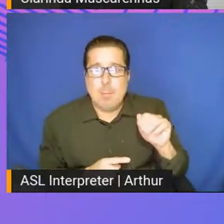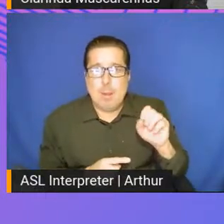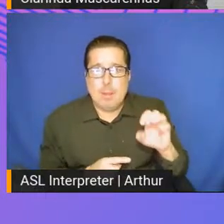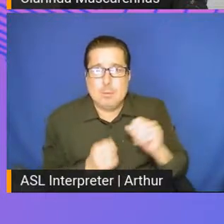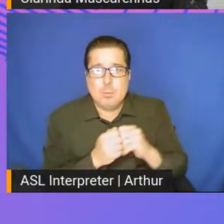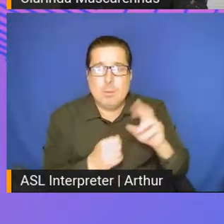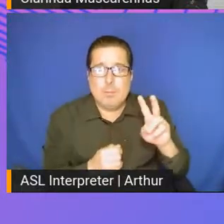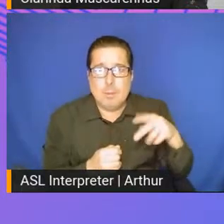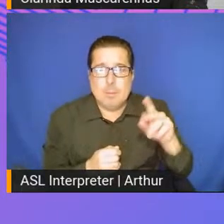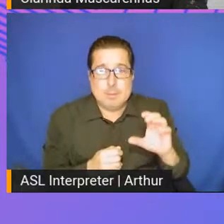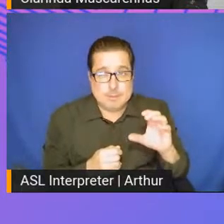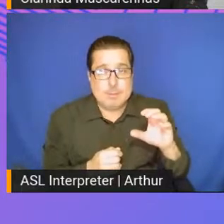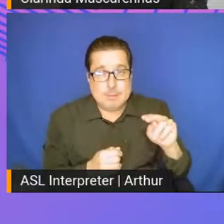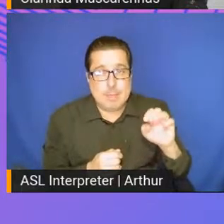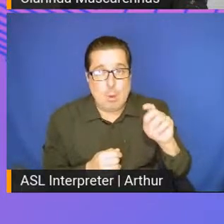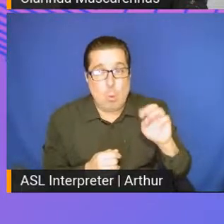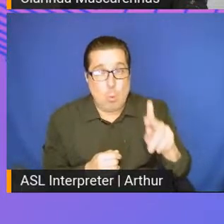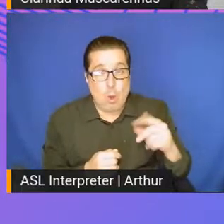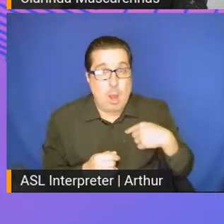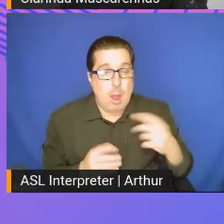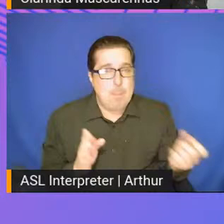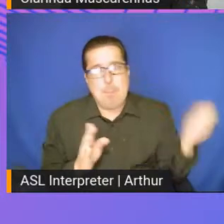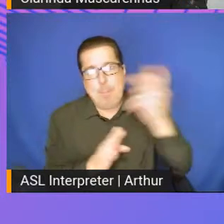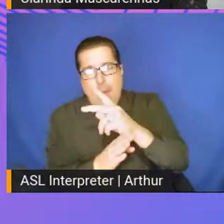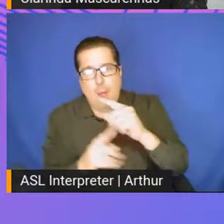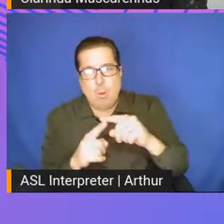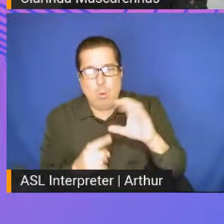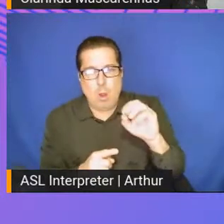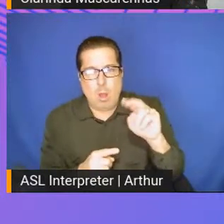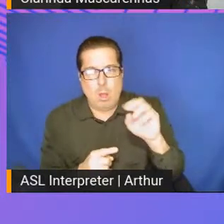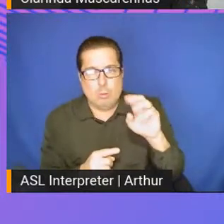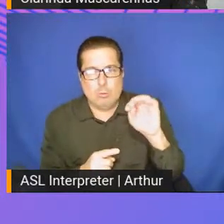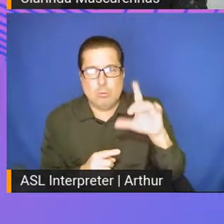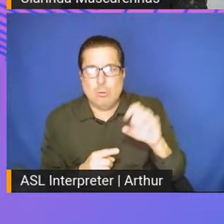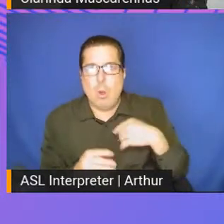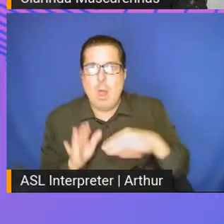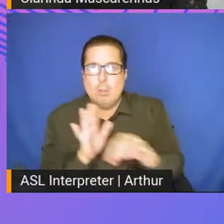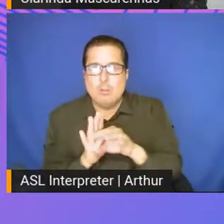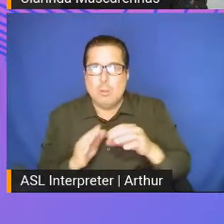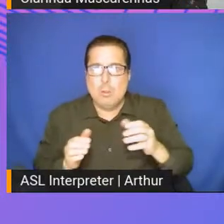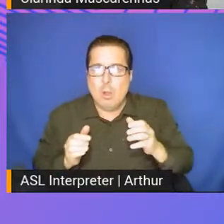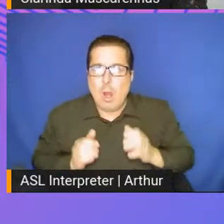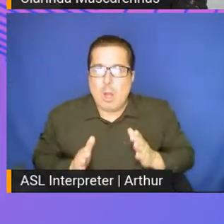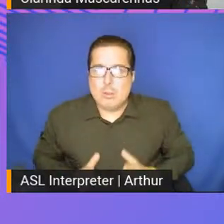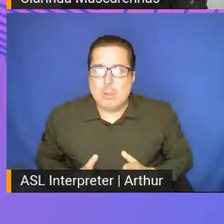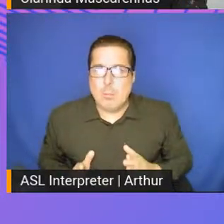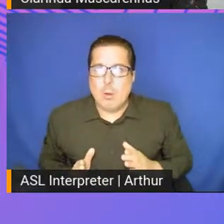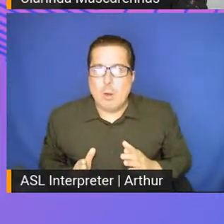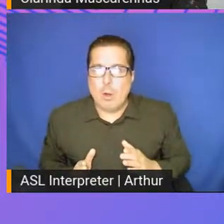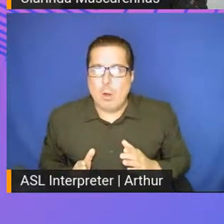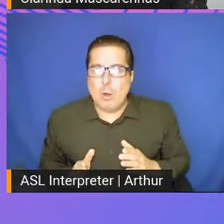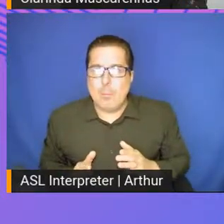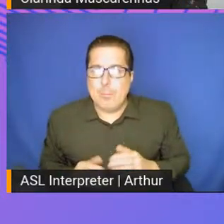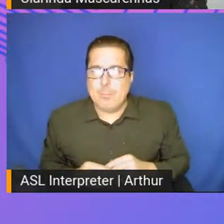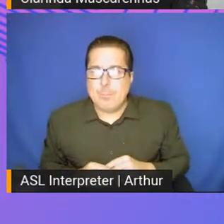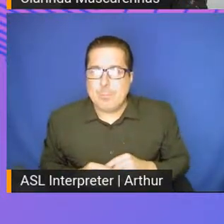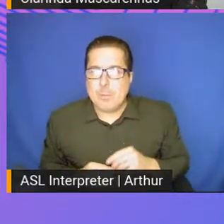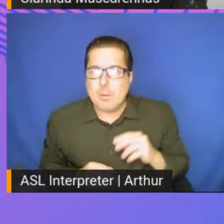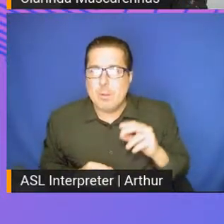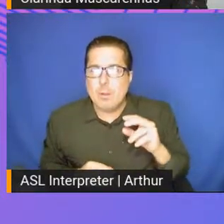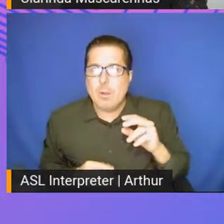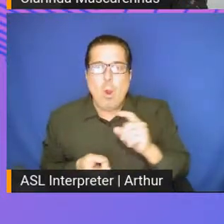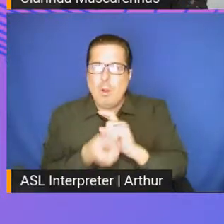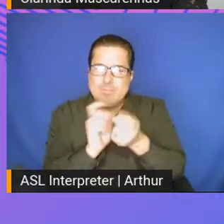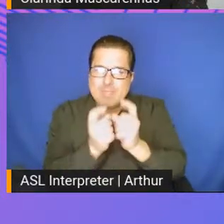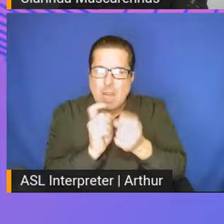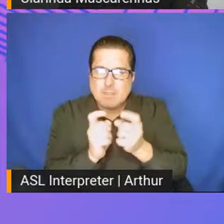choose back to the console. So I choose the customer VPC. And we are going to create a VPC connector